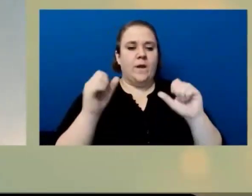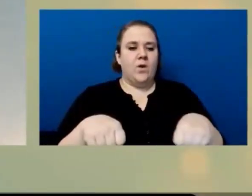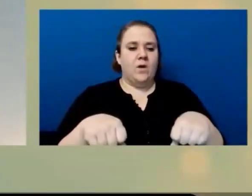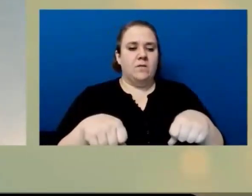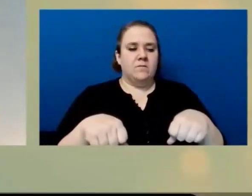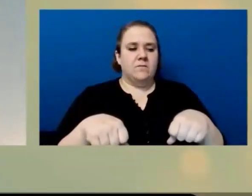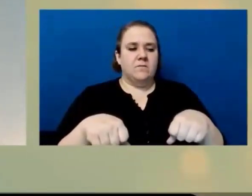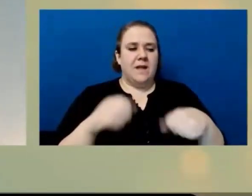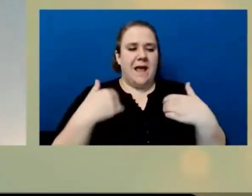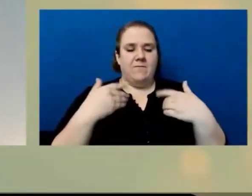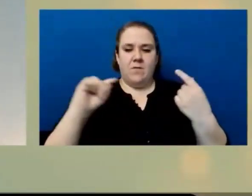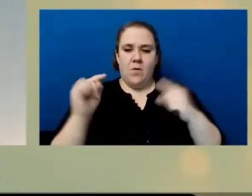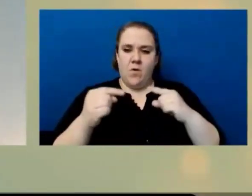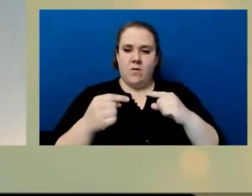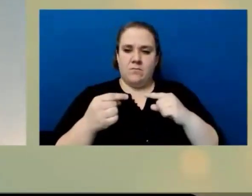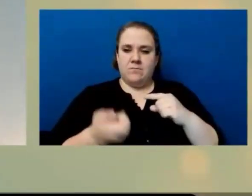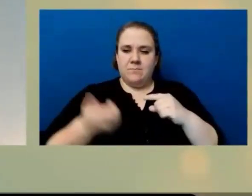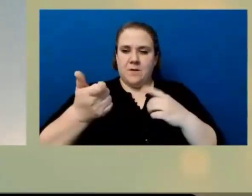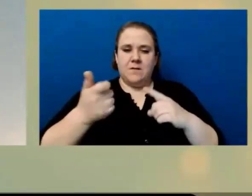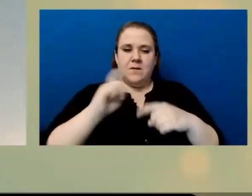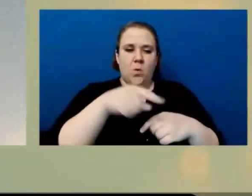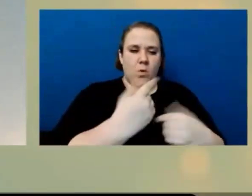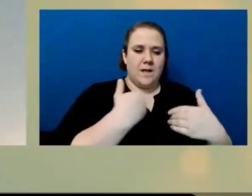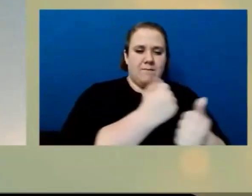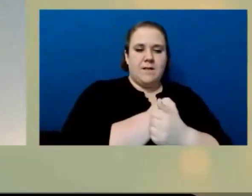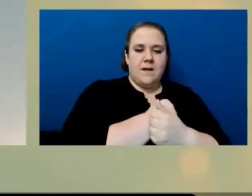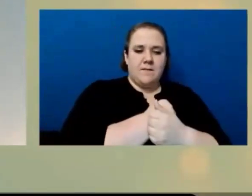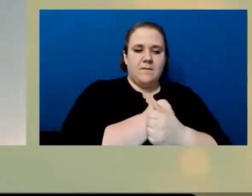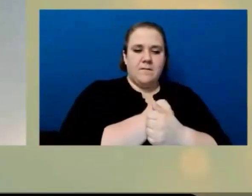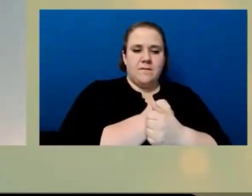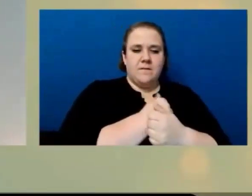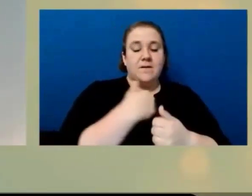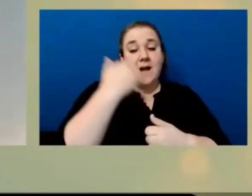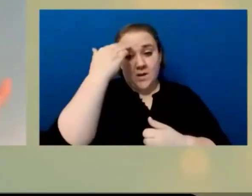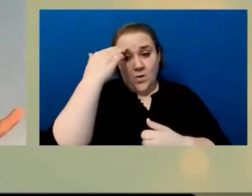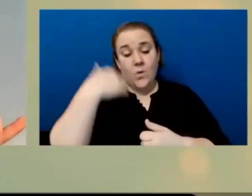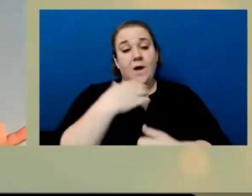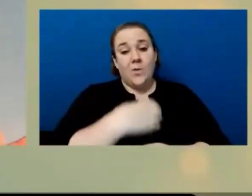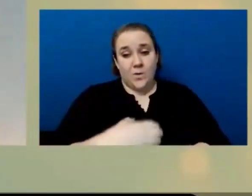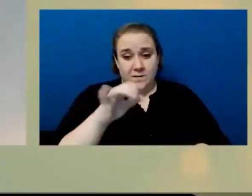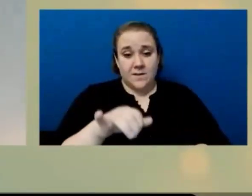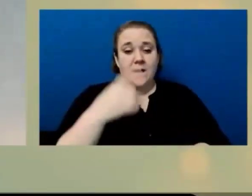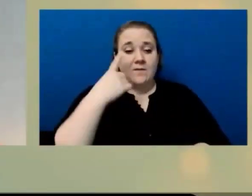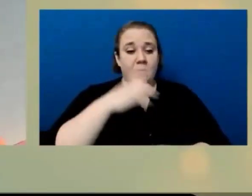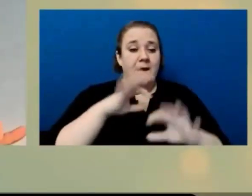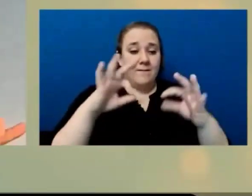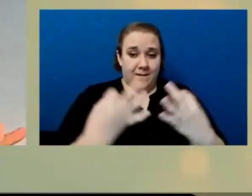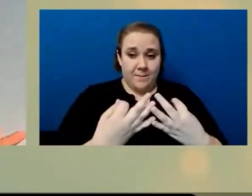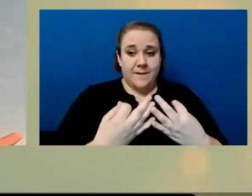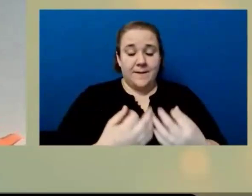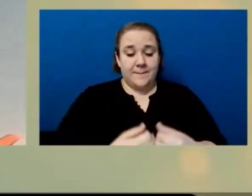shame and only let the good stuff remain, perfectly formed, all blessed, wholly